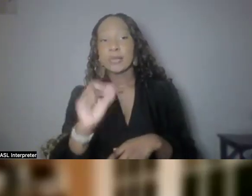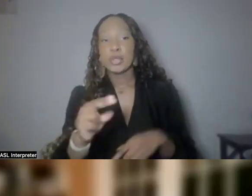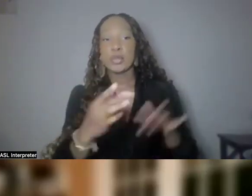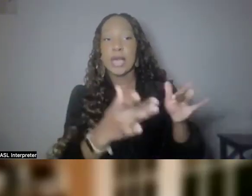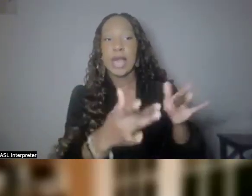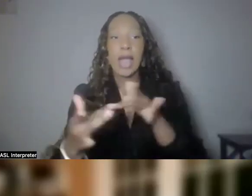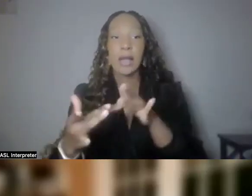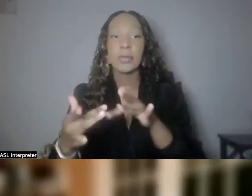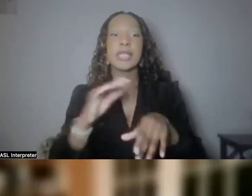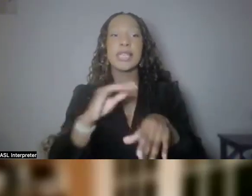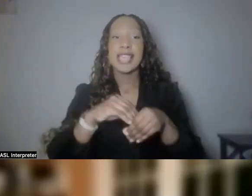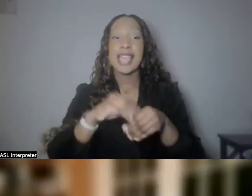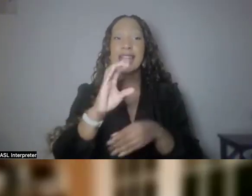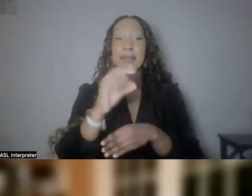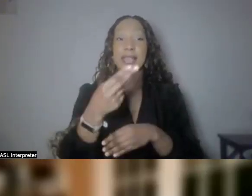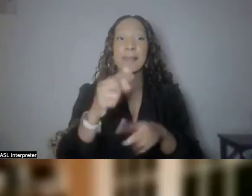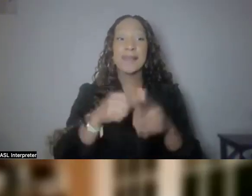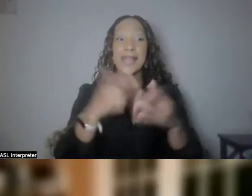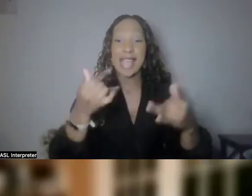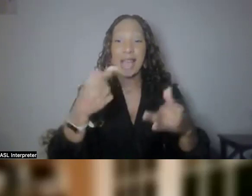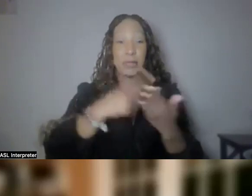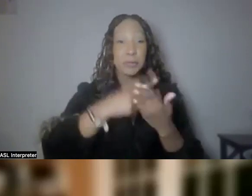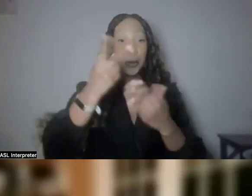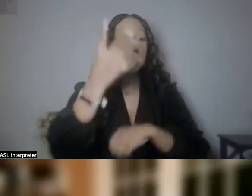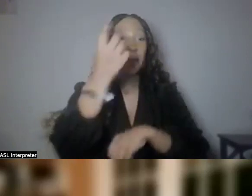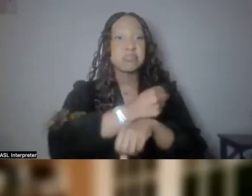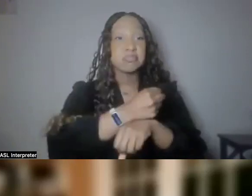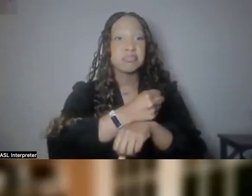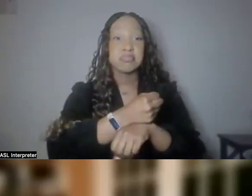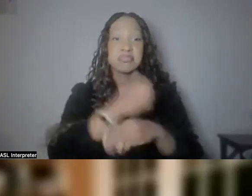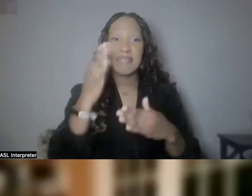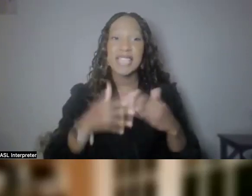But many of those are gone now. And